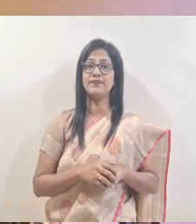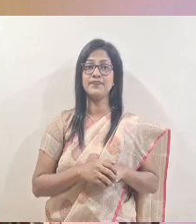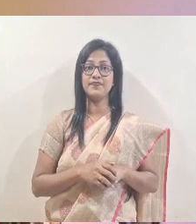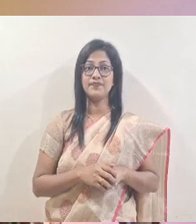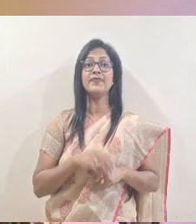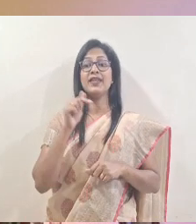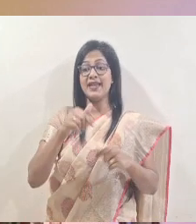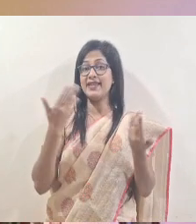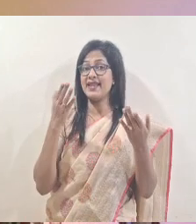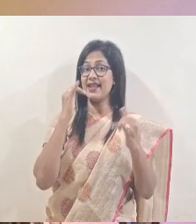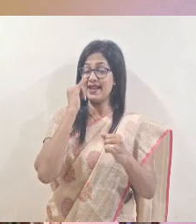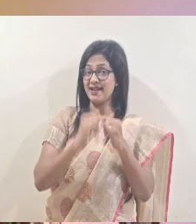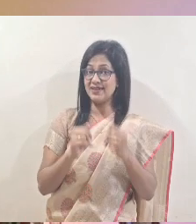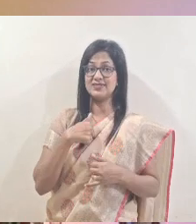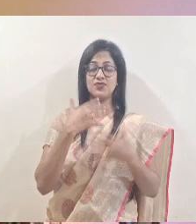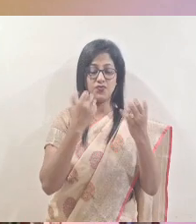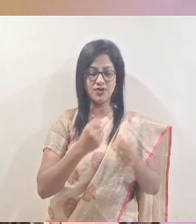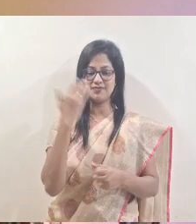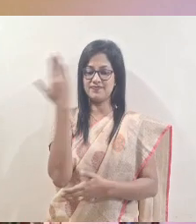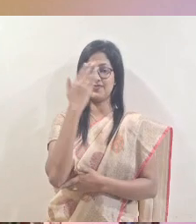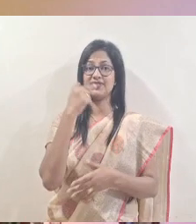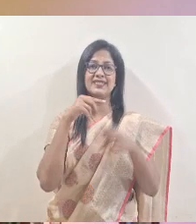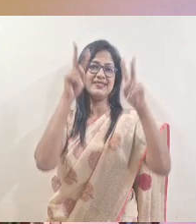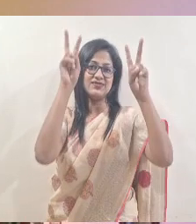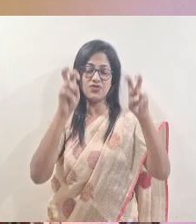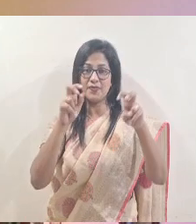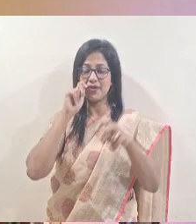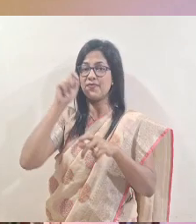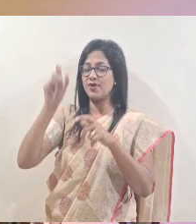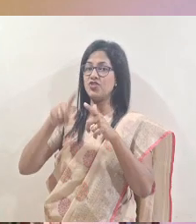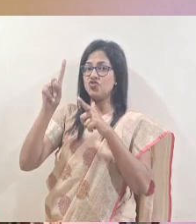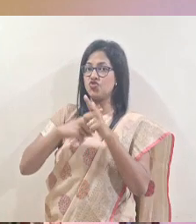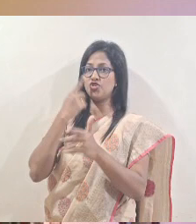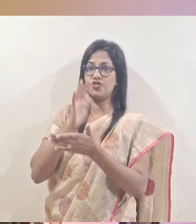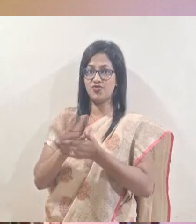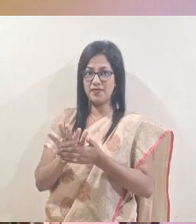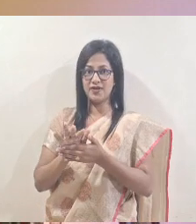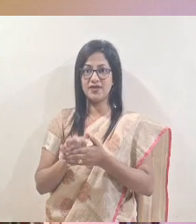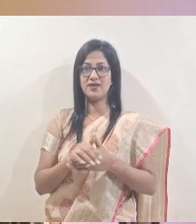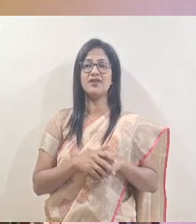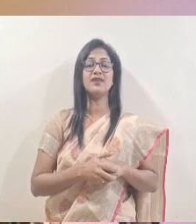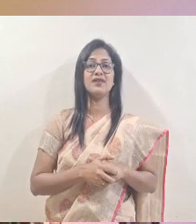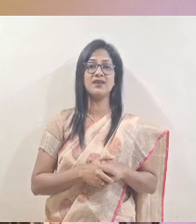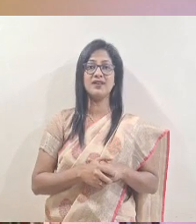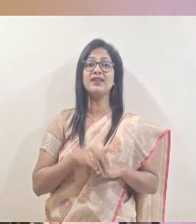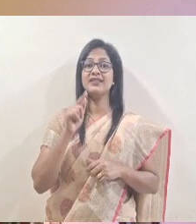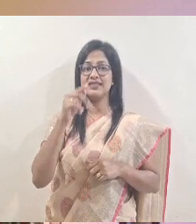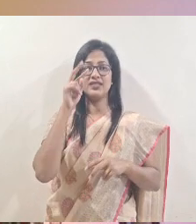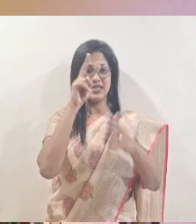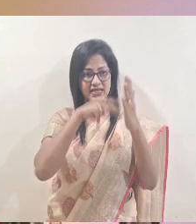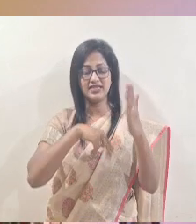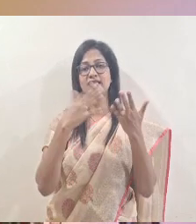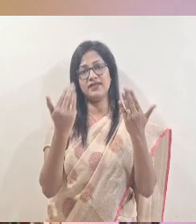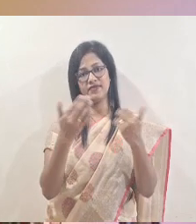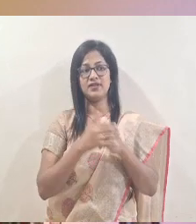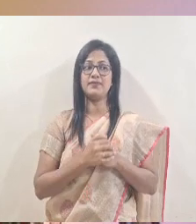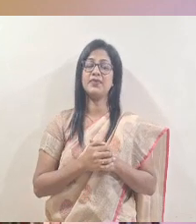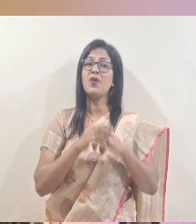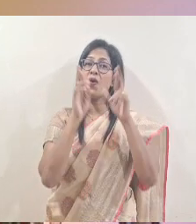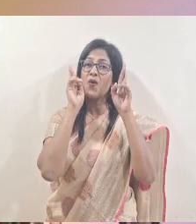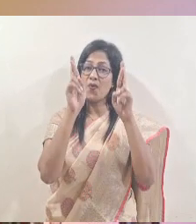So in conclusion, I would like to finish my presentation with a quote by Judith Human that you can read it,